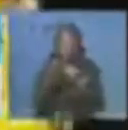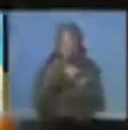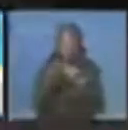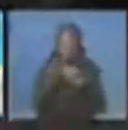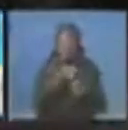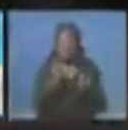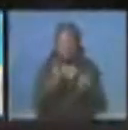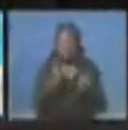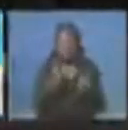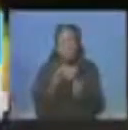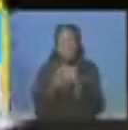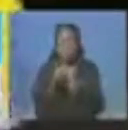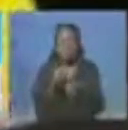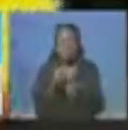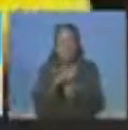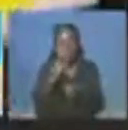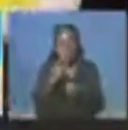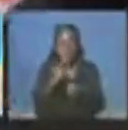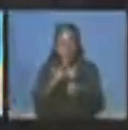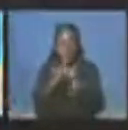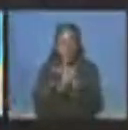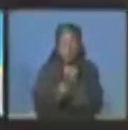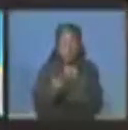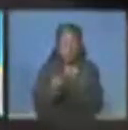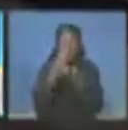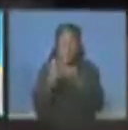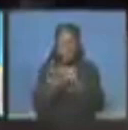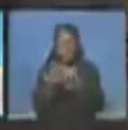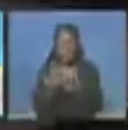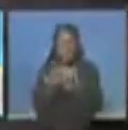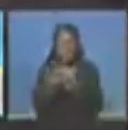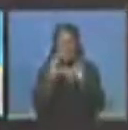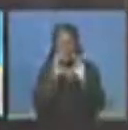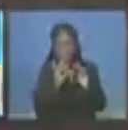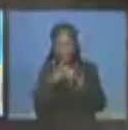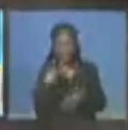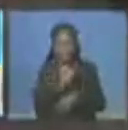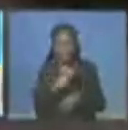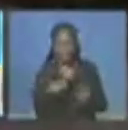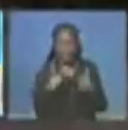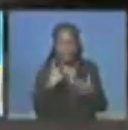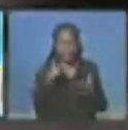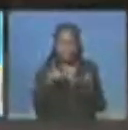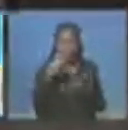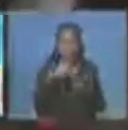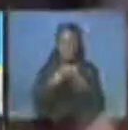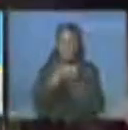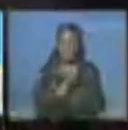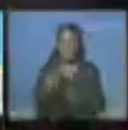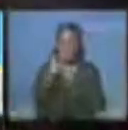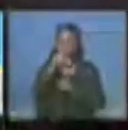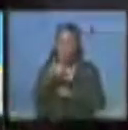Well, if you were among the many Bahamians waiting to watch our youth participate in this year's Junior Junkanoo Parade, you're going to have to wait a